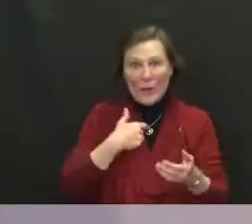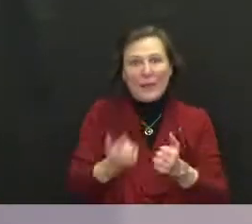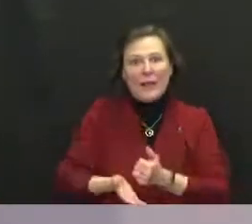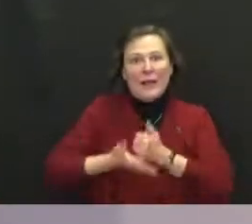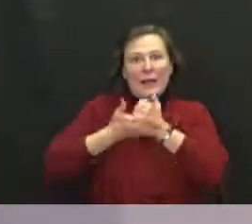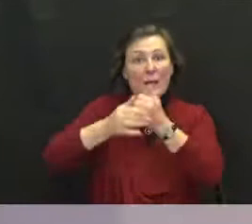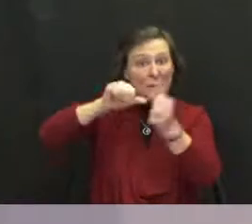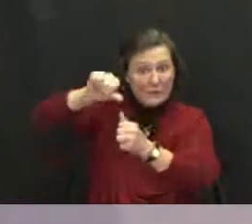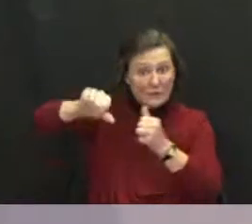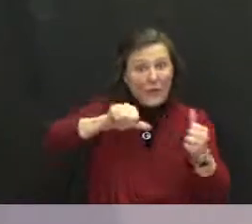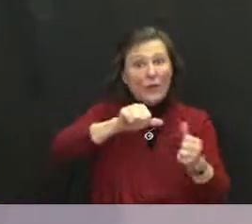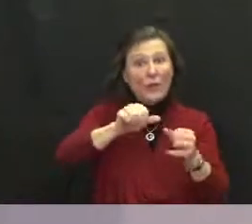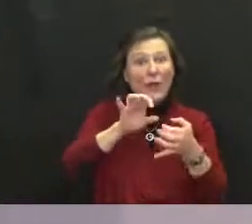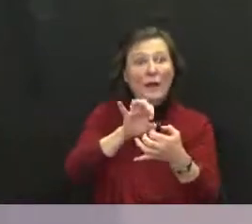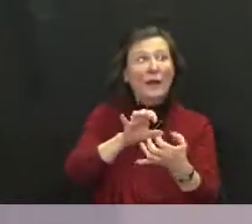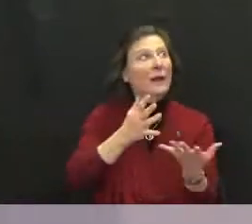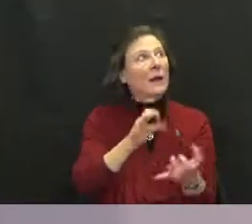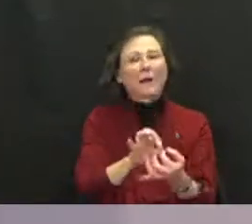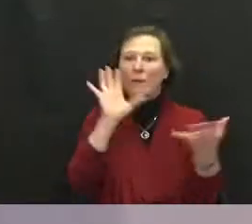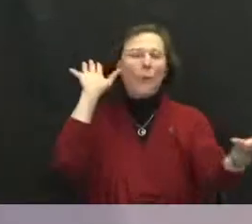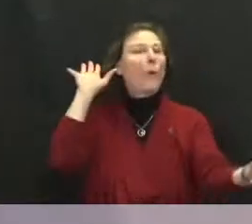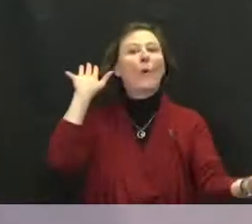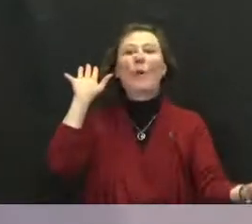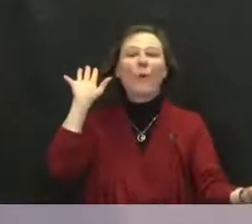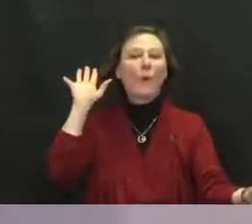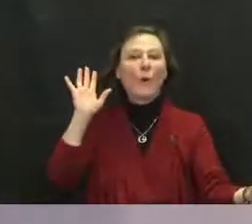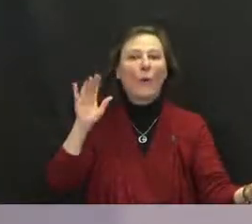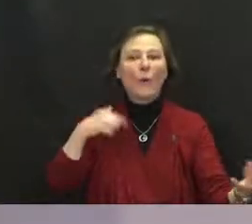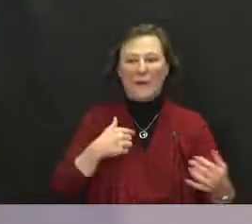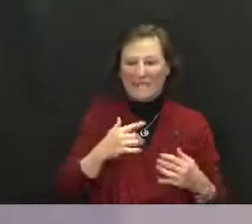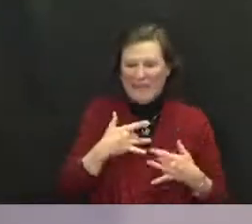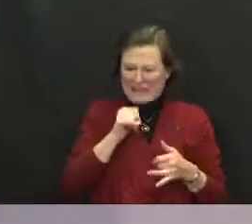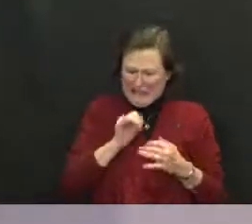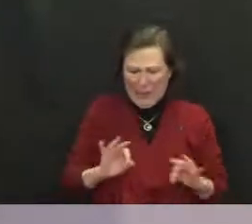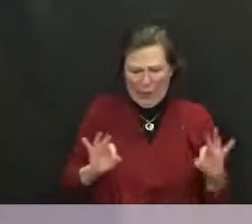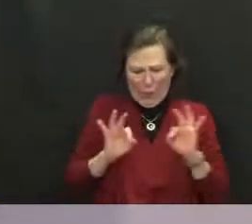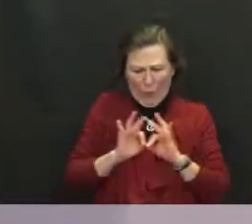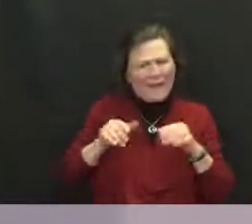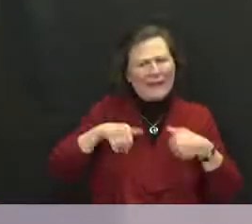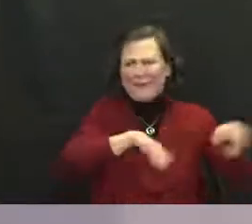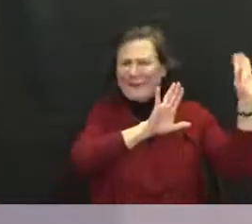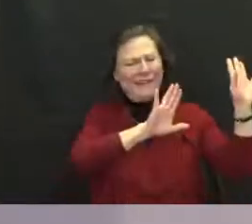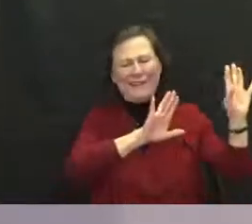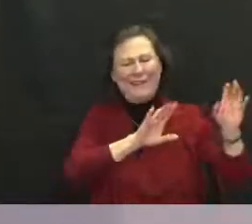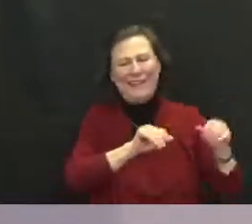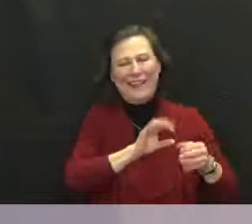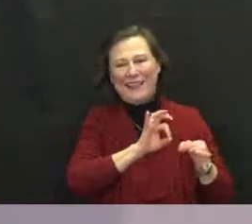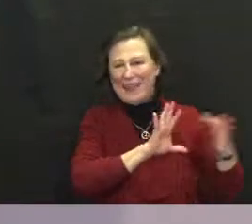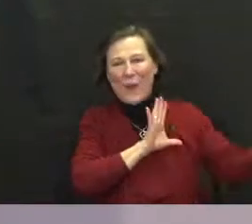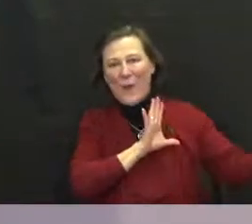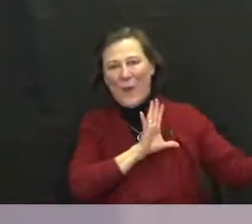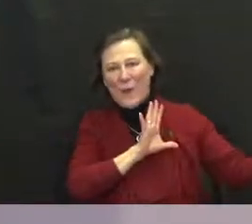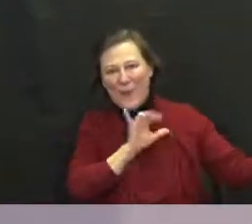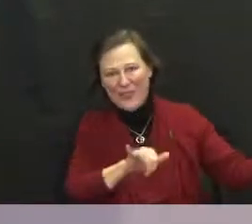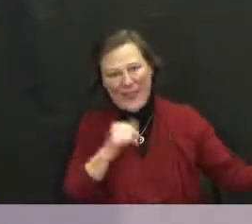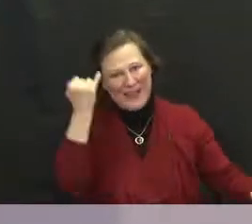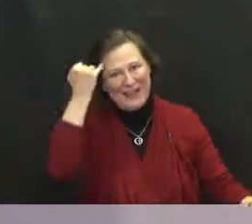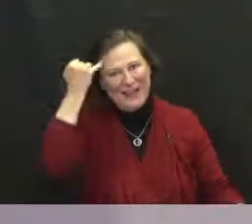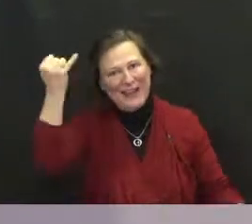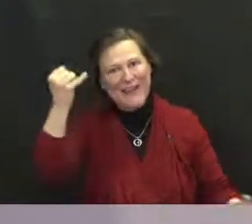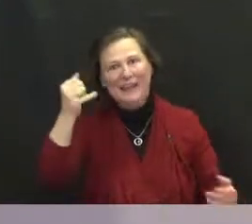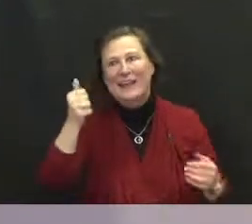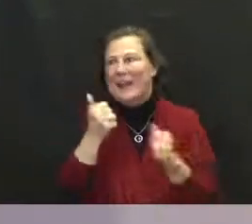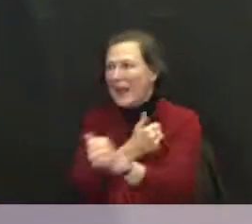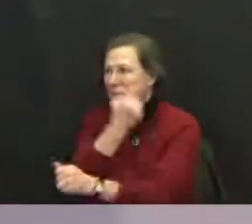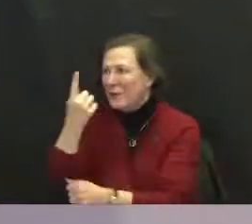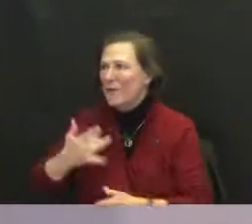another let go of our sense of unworthiness in many ways so that everyone feels good enough,